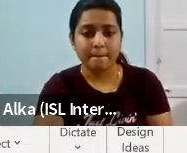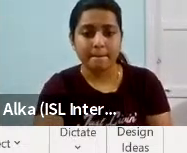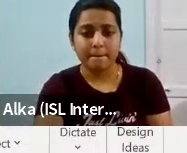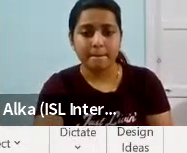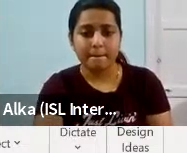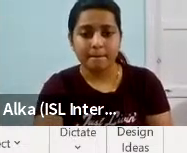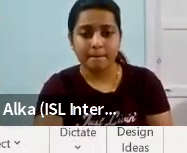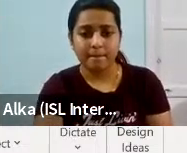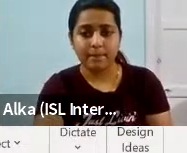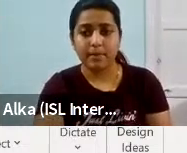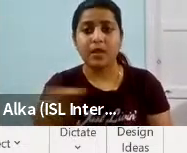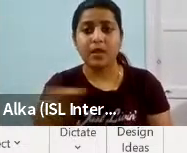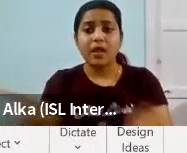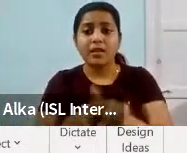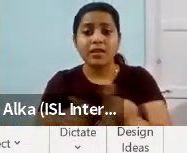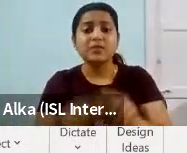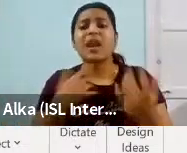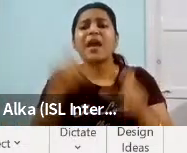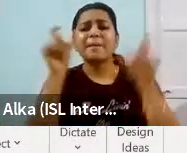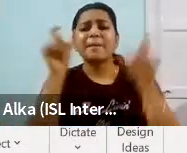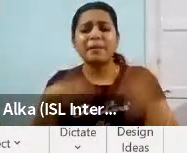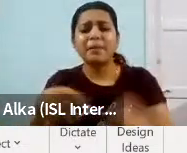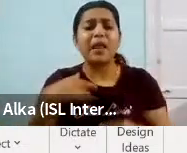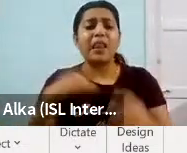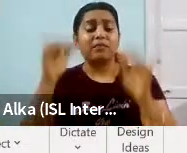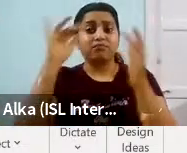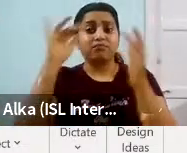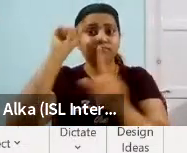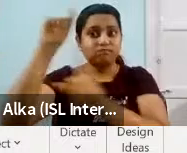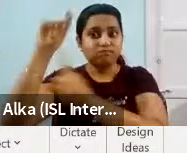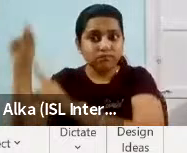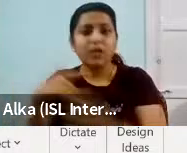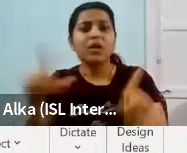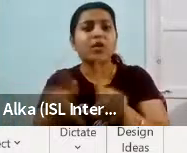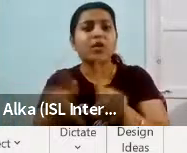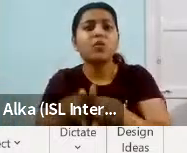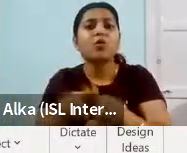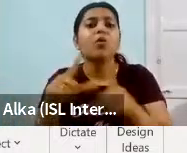curatorial thinking at Tate as an institution, and